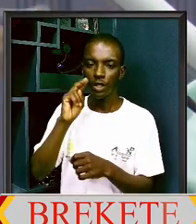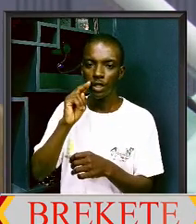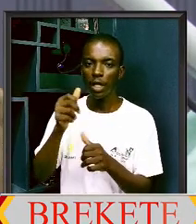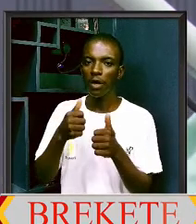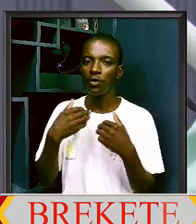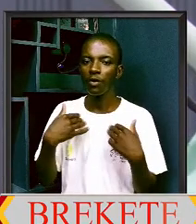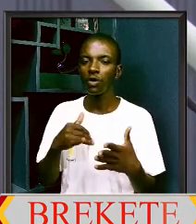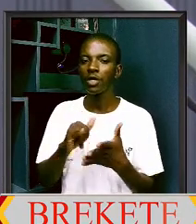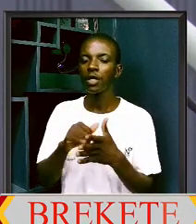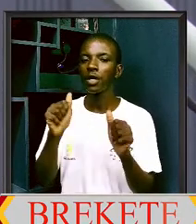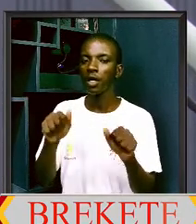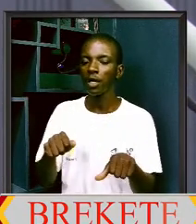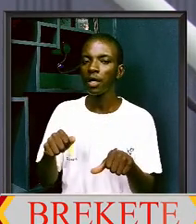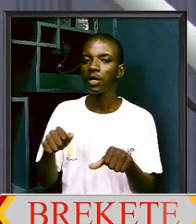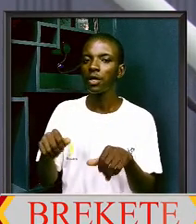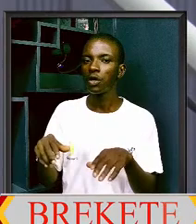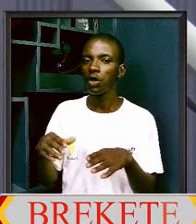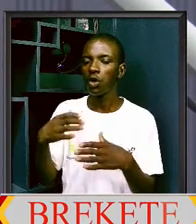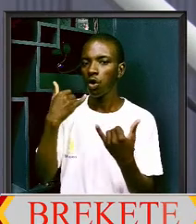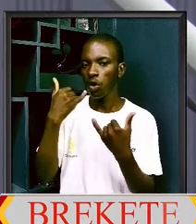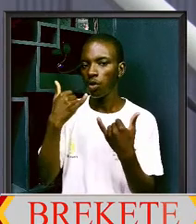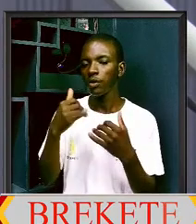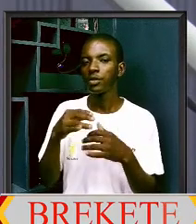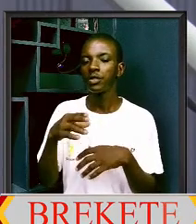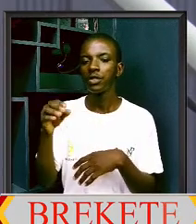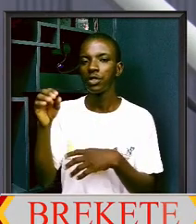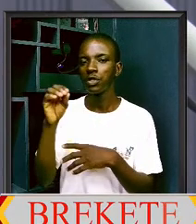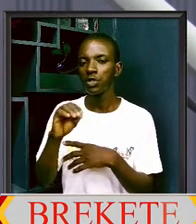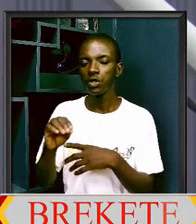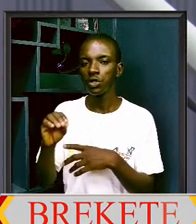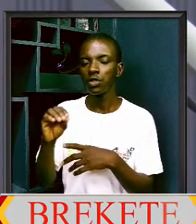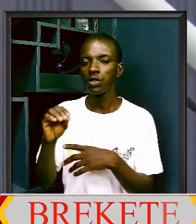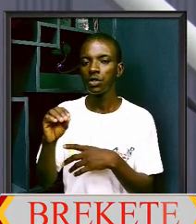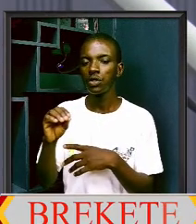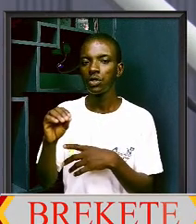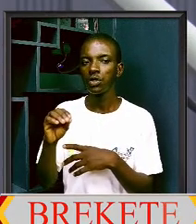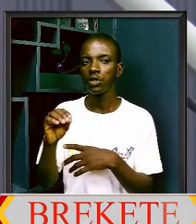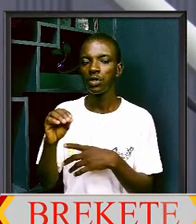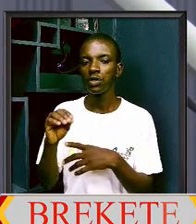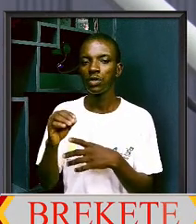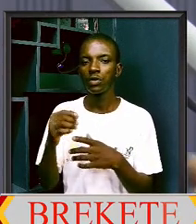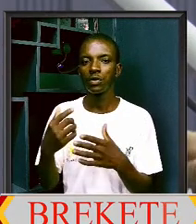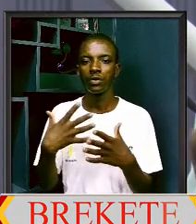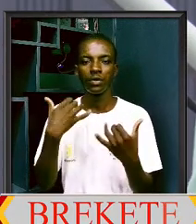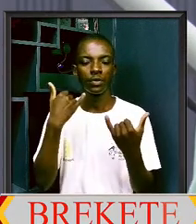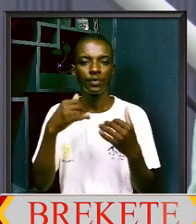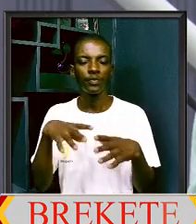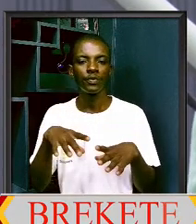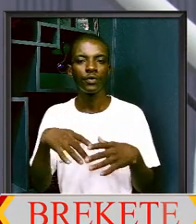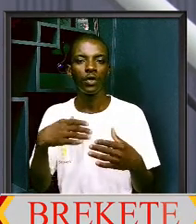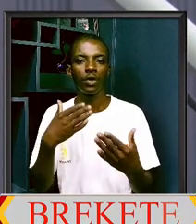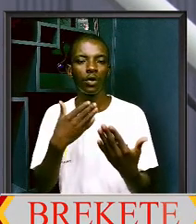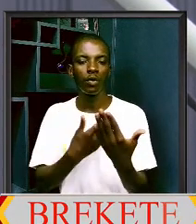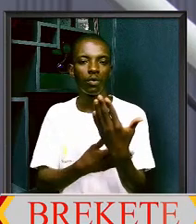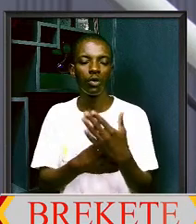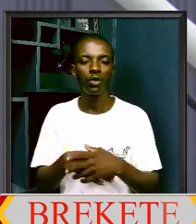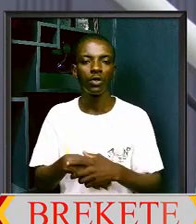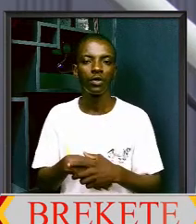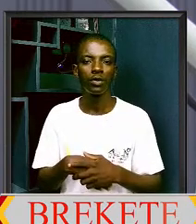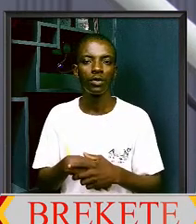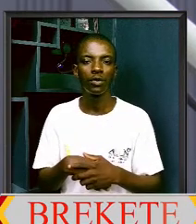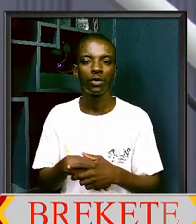everybody fit column now Zer okay make I take this call First hello good